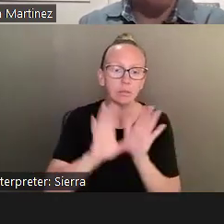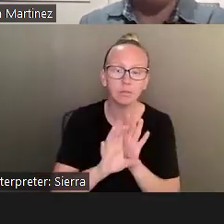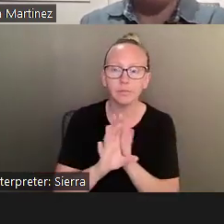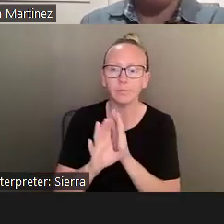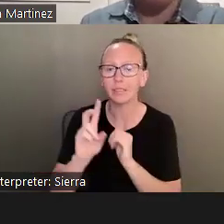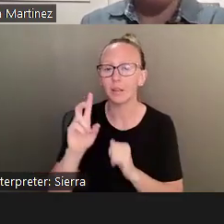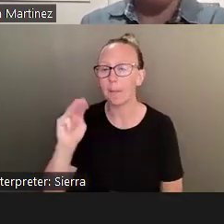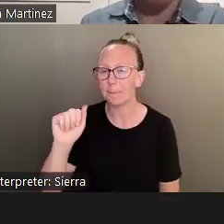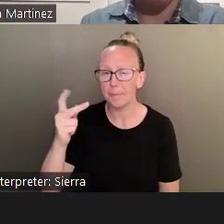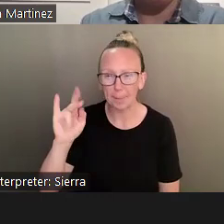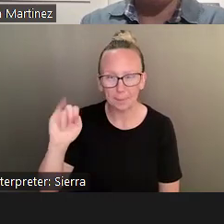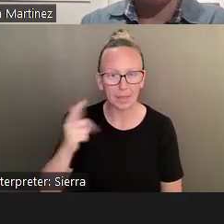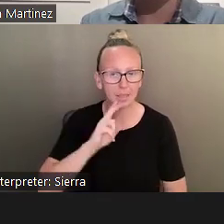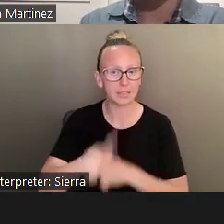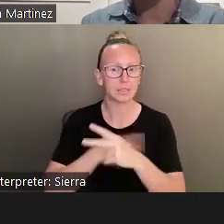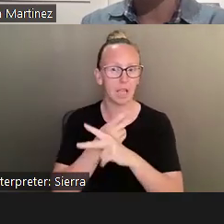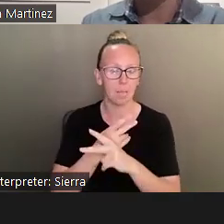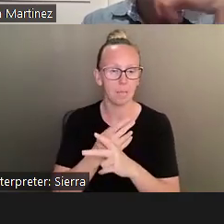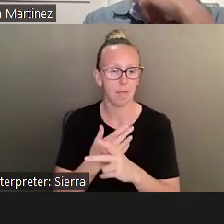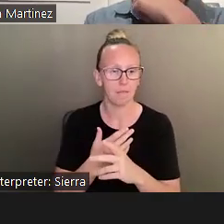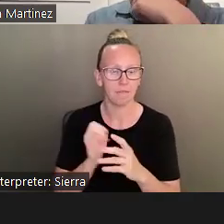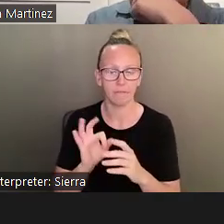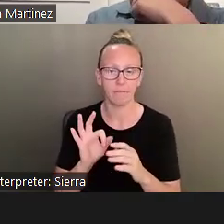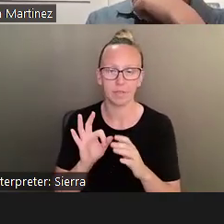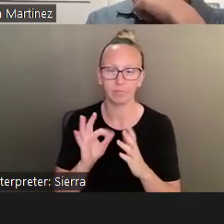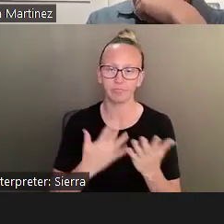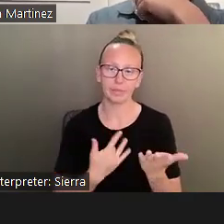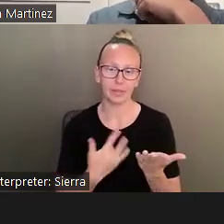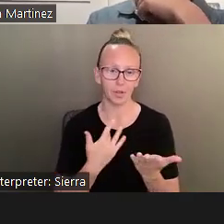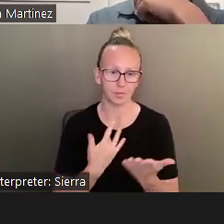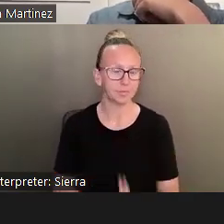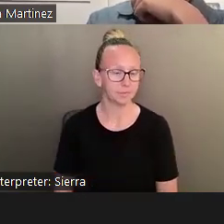type of constellation in them.